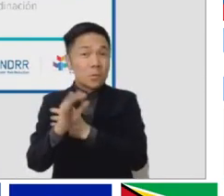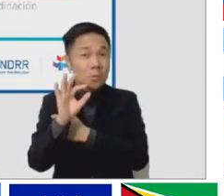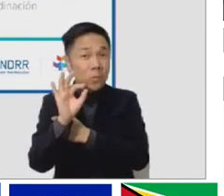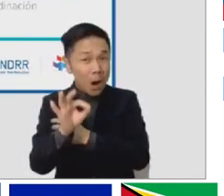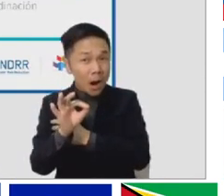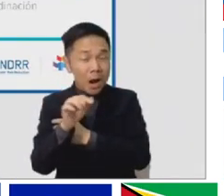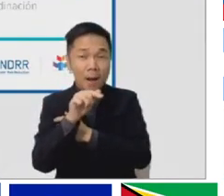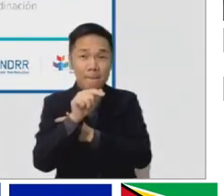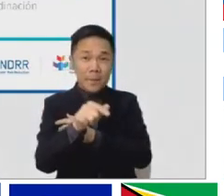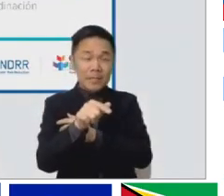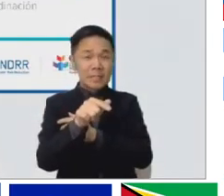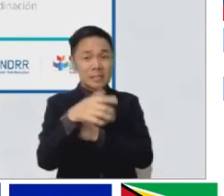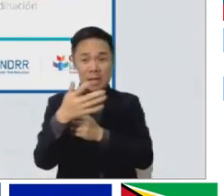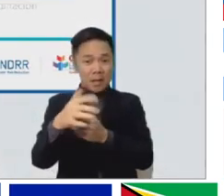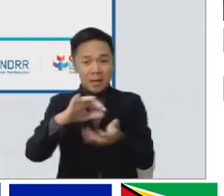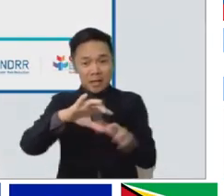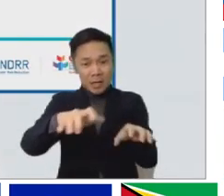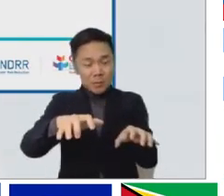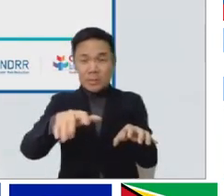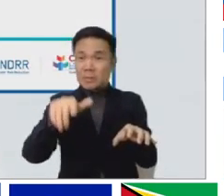as possible.